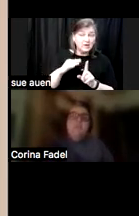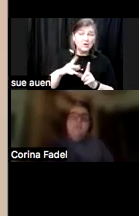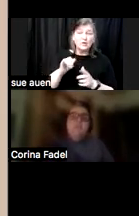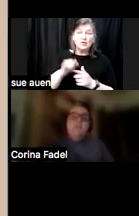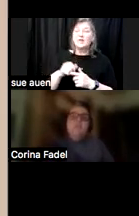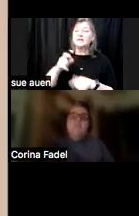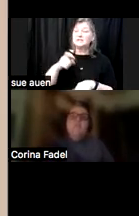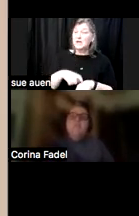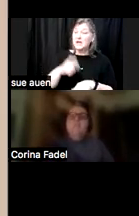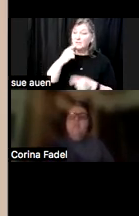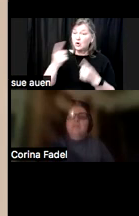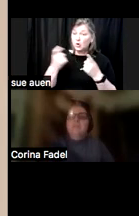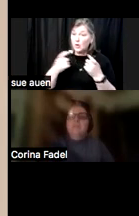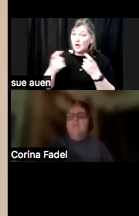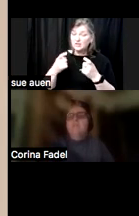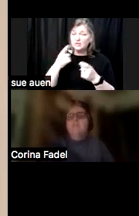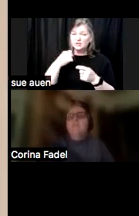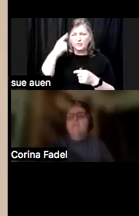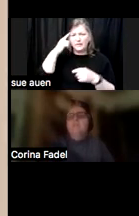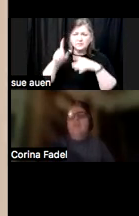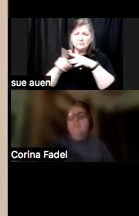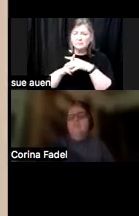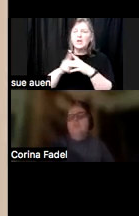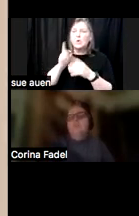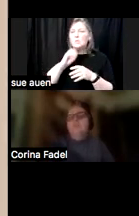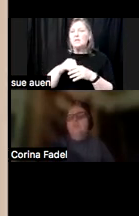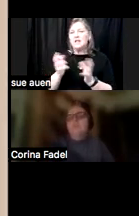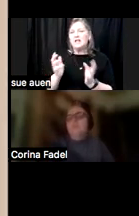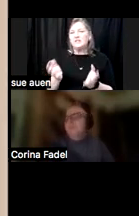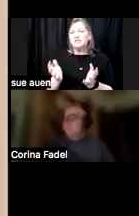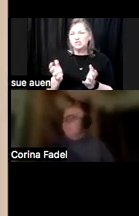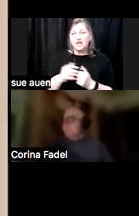for questions or anything that's arising is going to be in the chat while we're on.